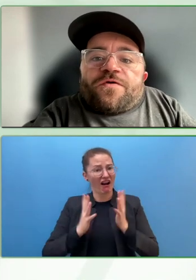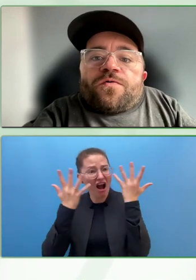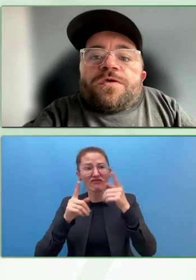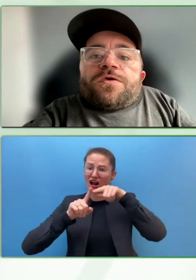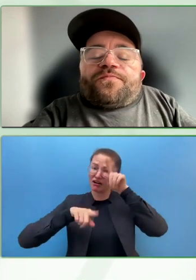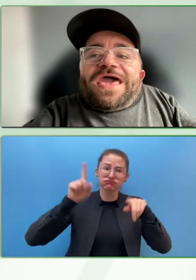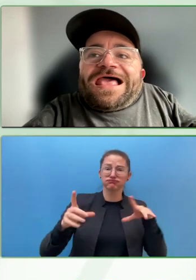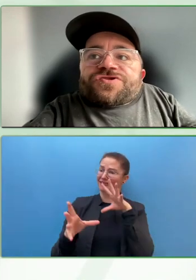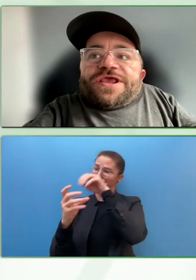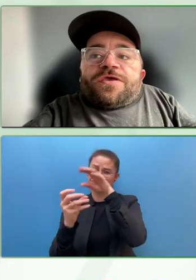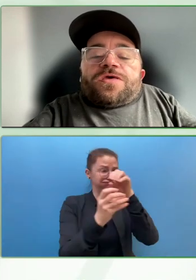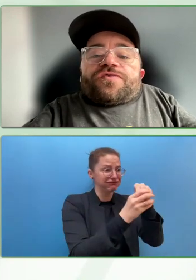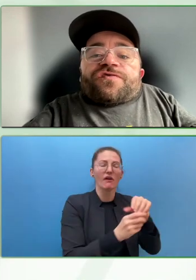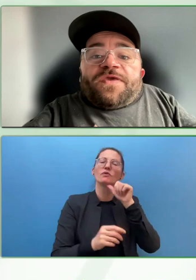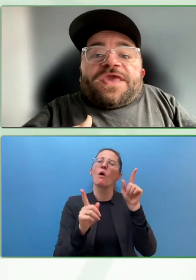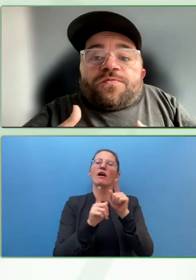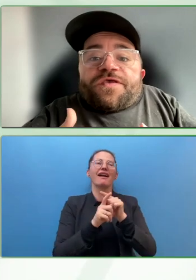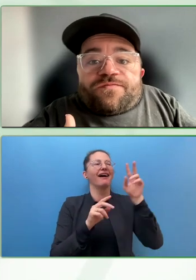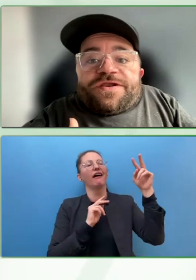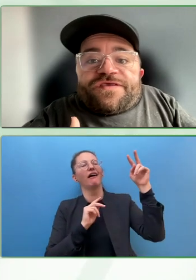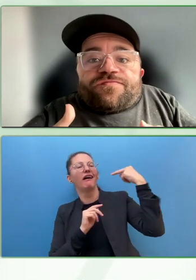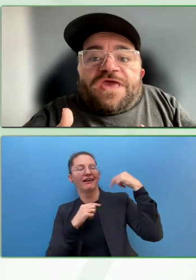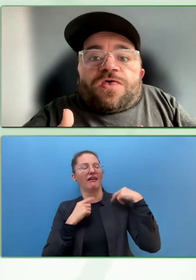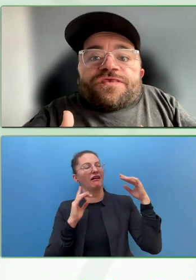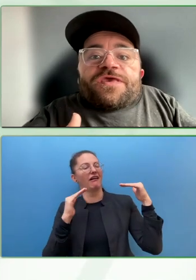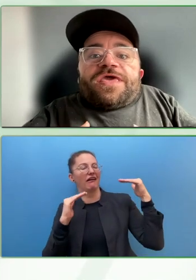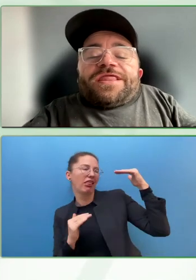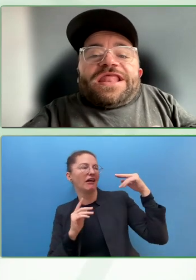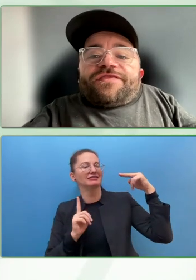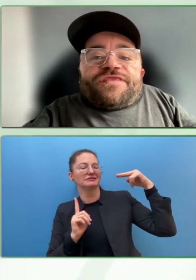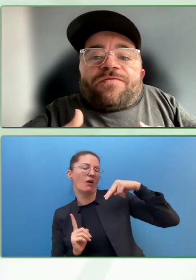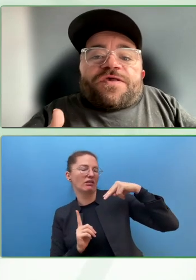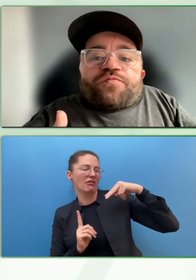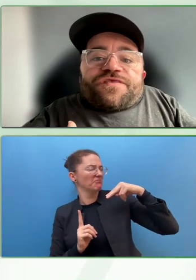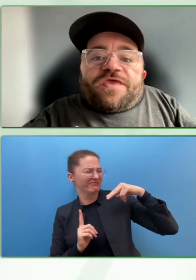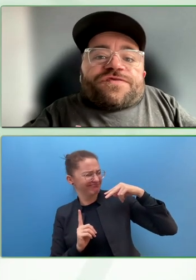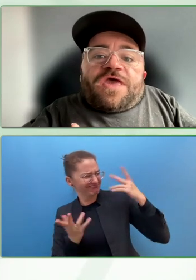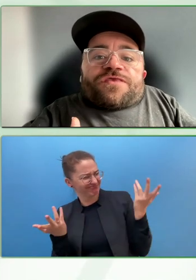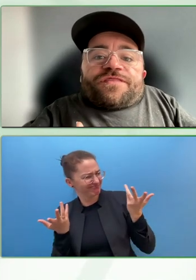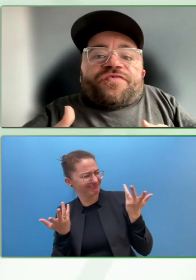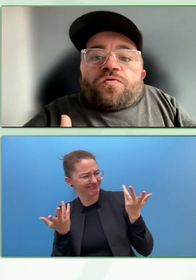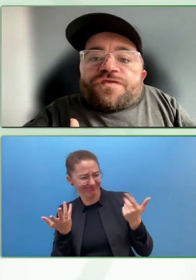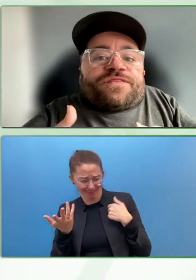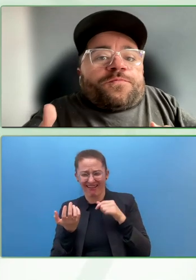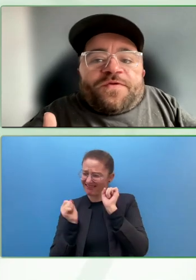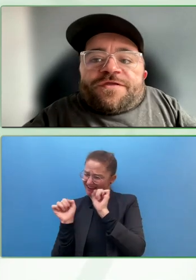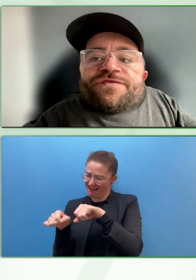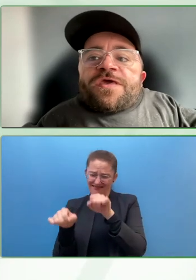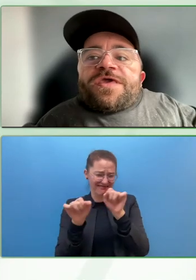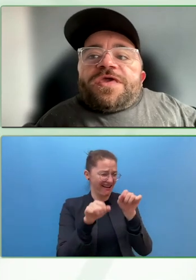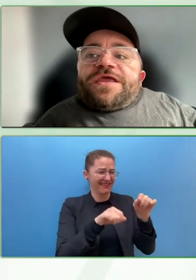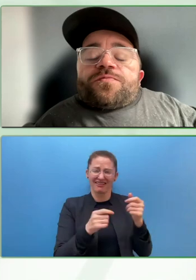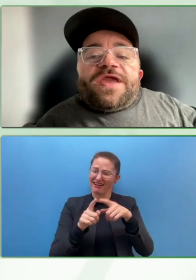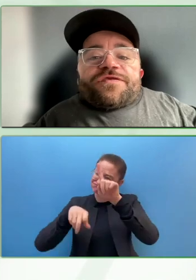or feel, but actually speaking with the community themselves and letting them express themselves and their thoughts and their